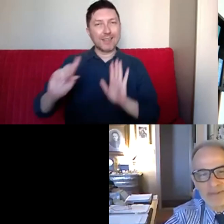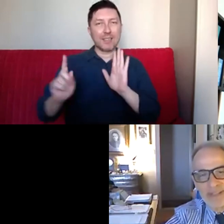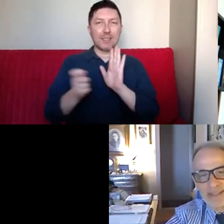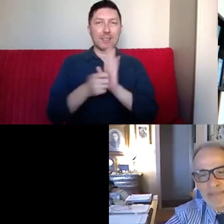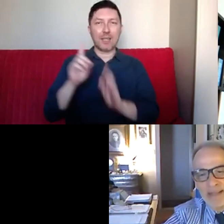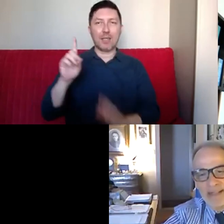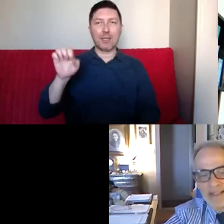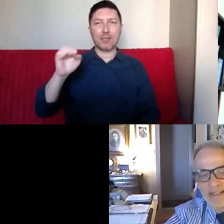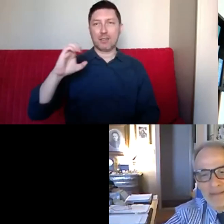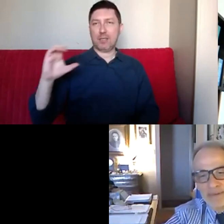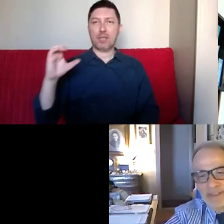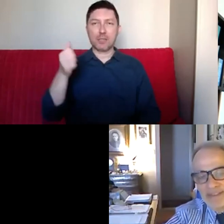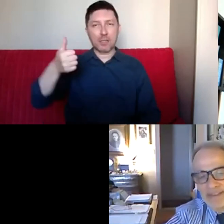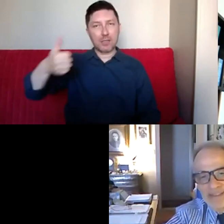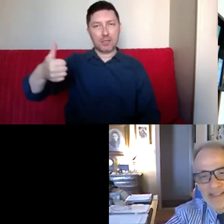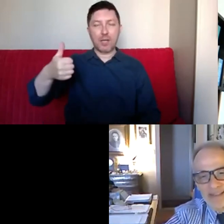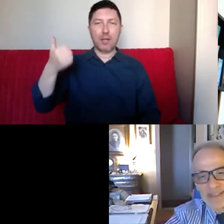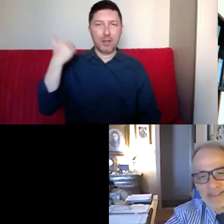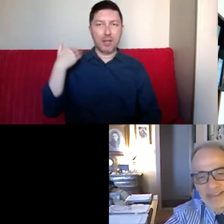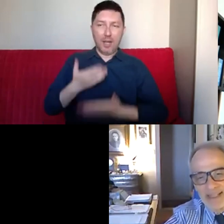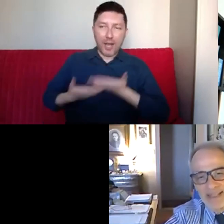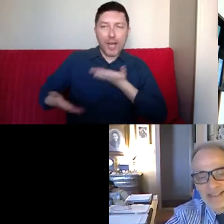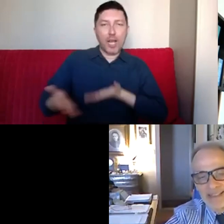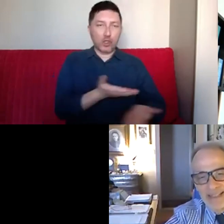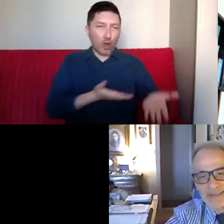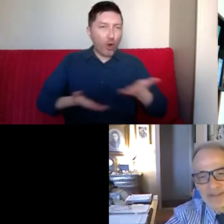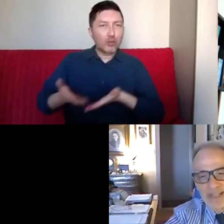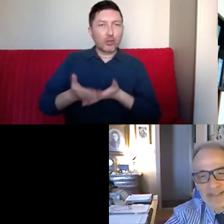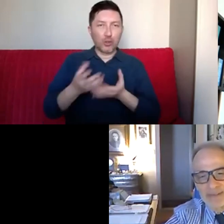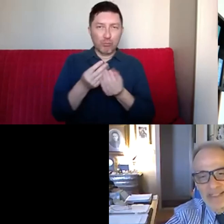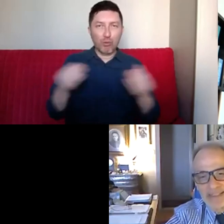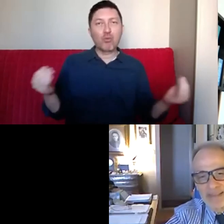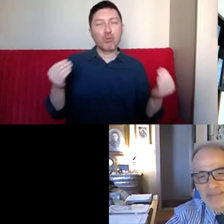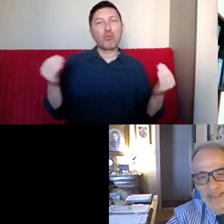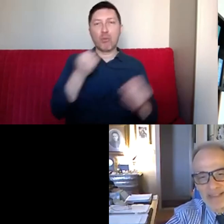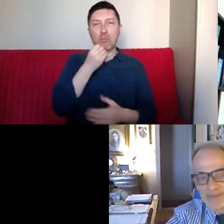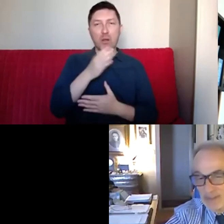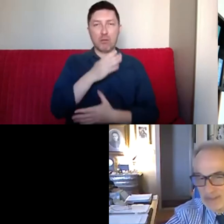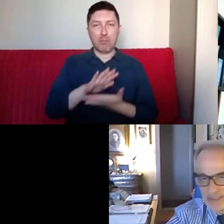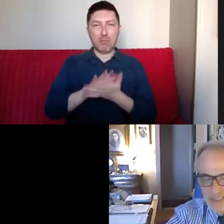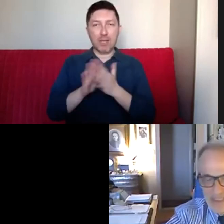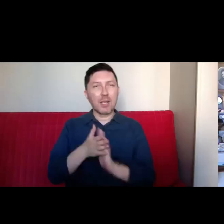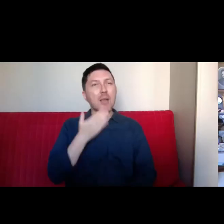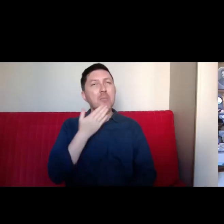Marcus, for that. Well, there is another question, and I think I can try to say something. And of course,